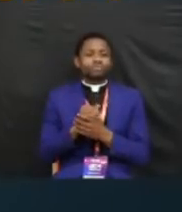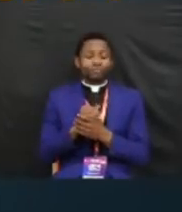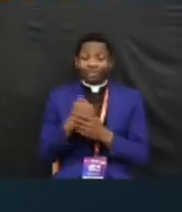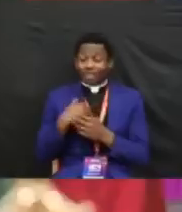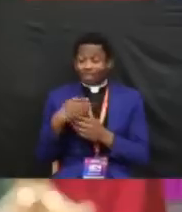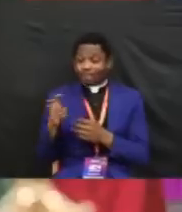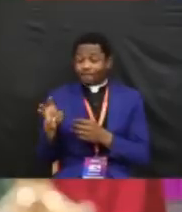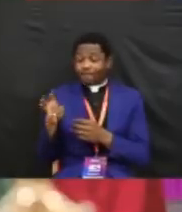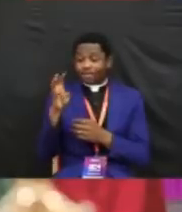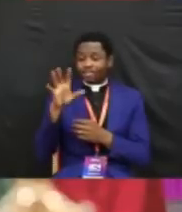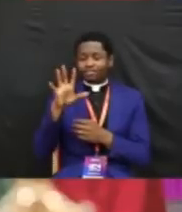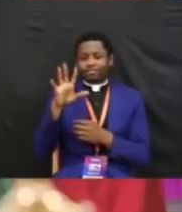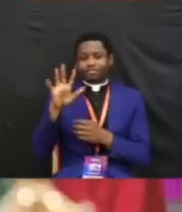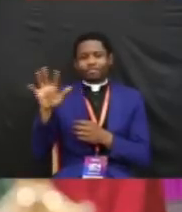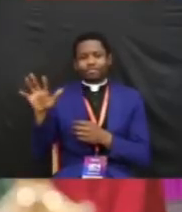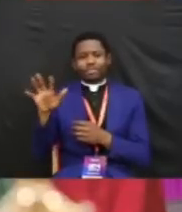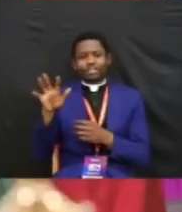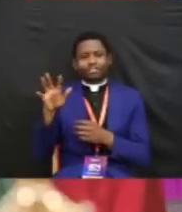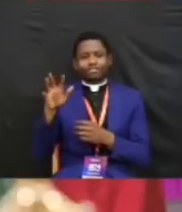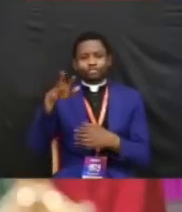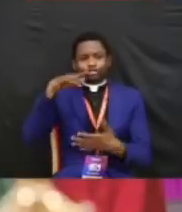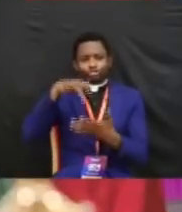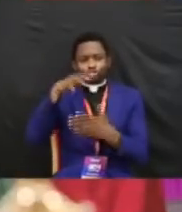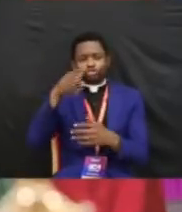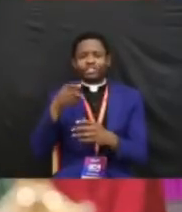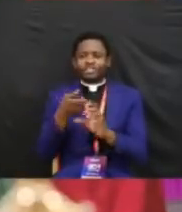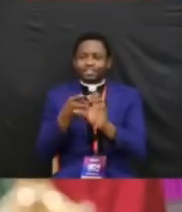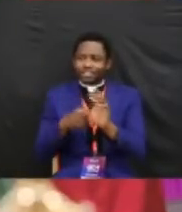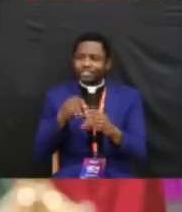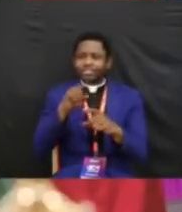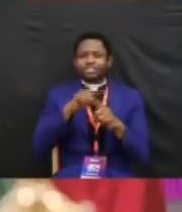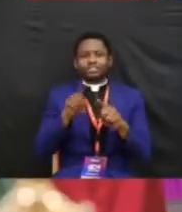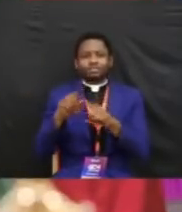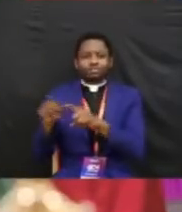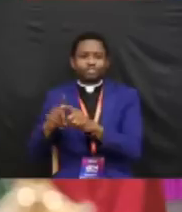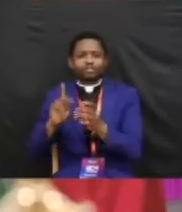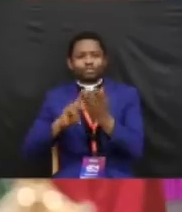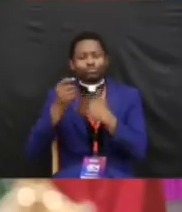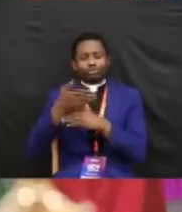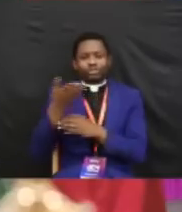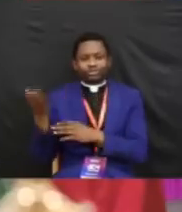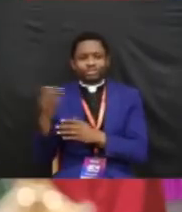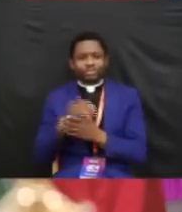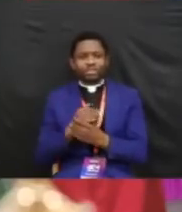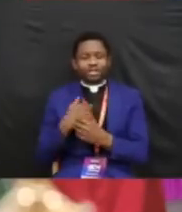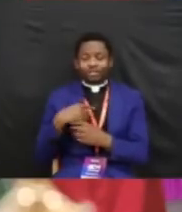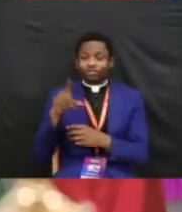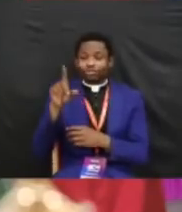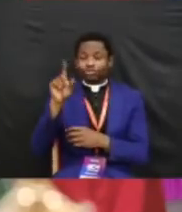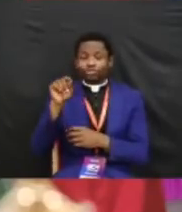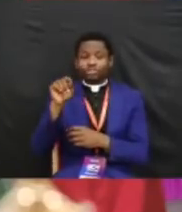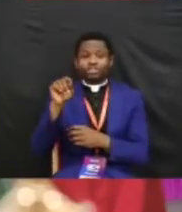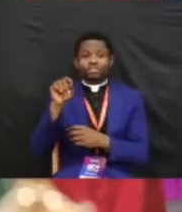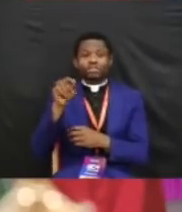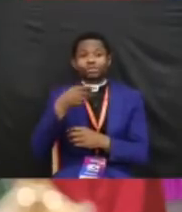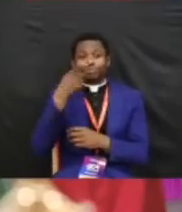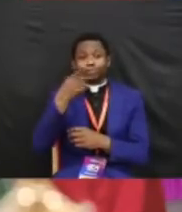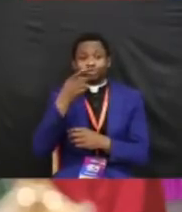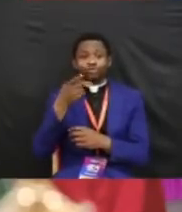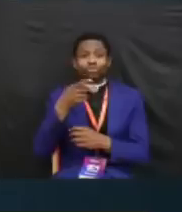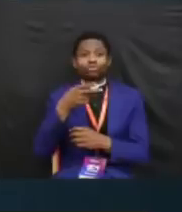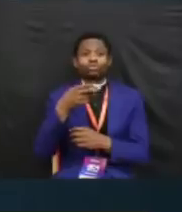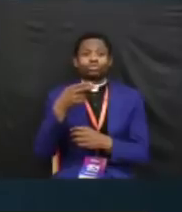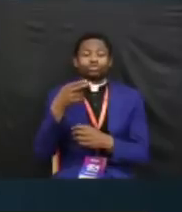455 students enrolled in different programs. 20 Church of Pentecost ministerial students were